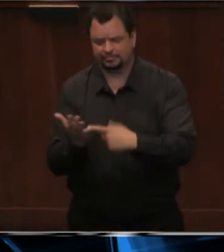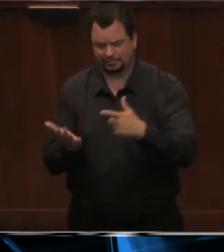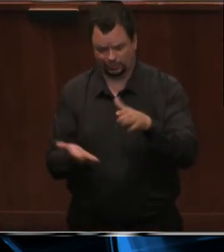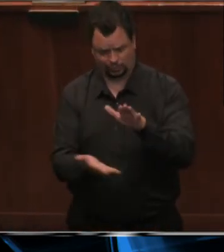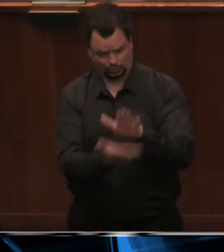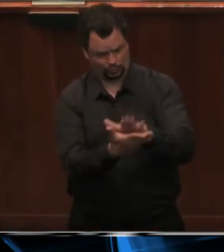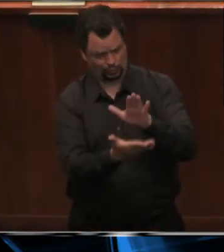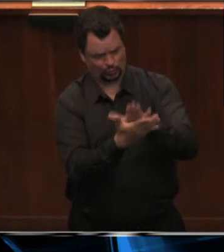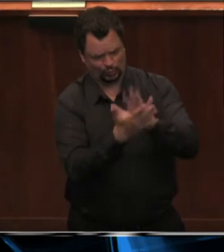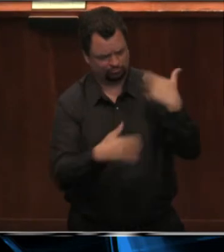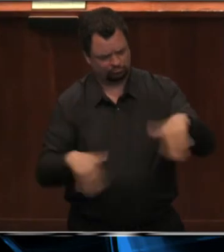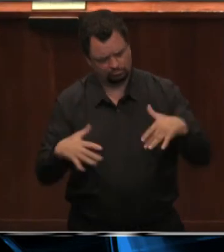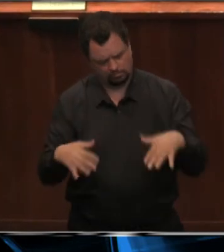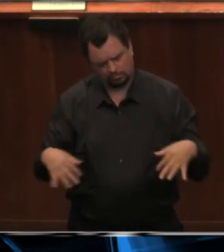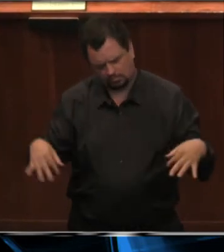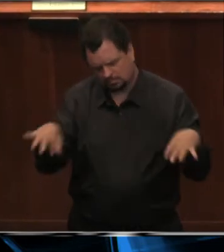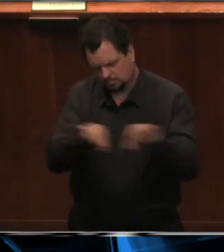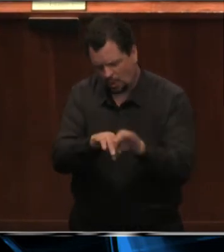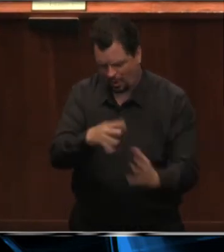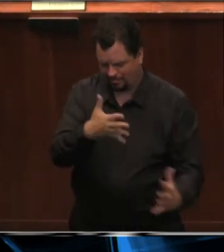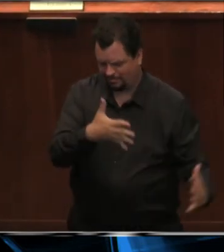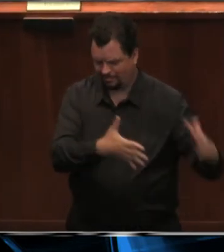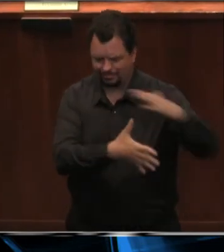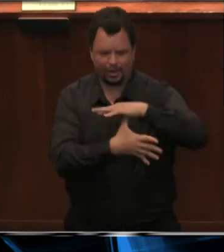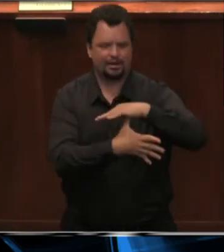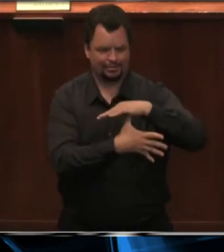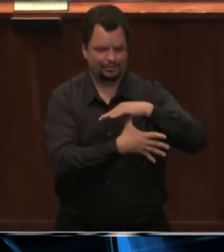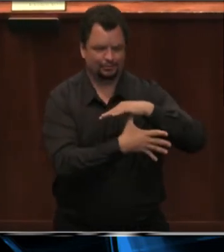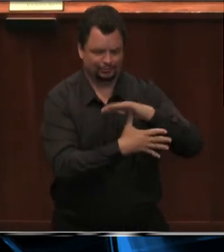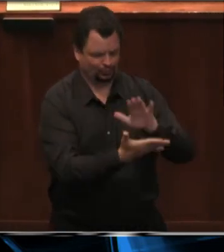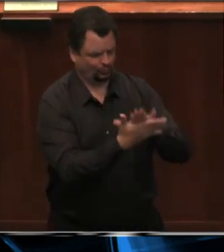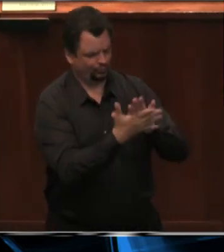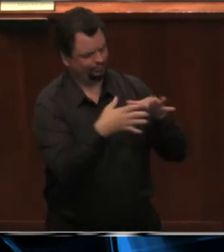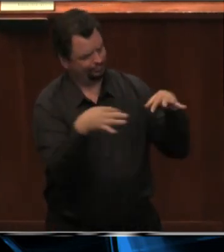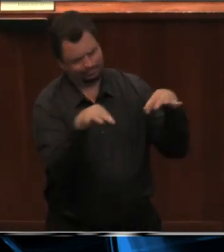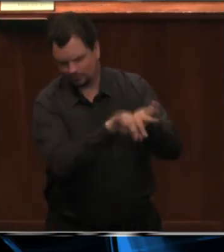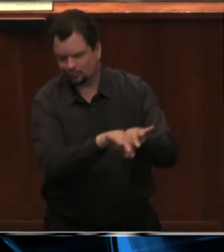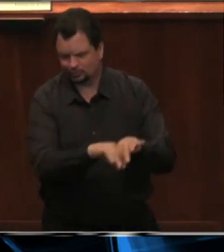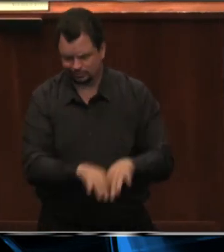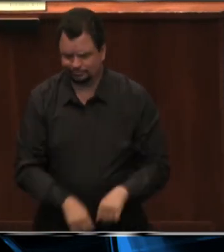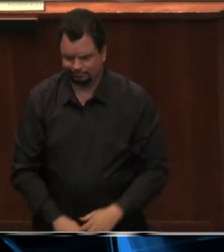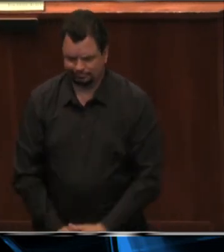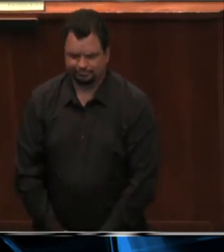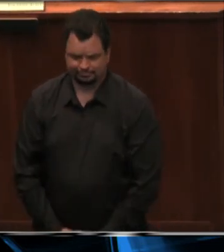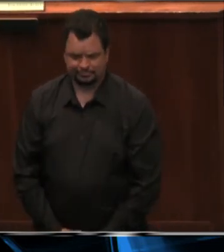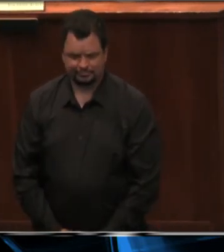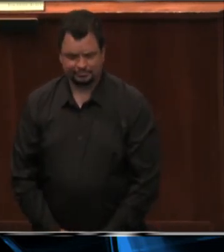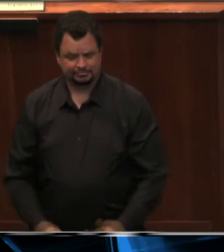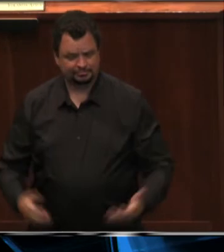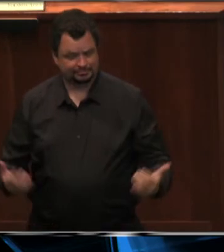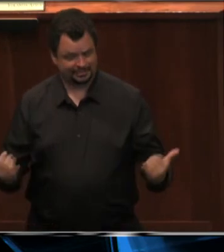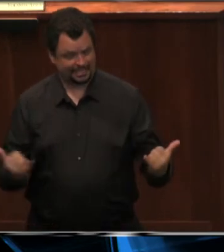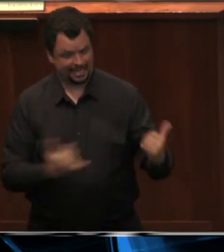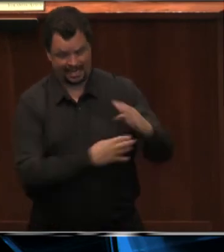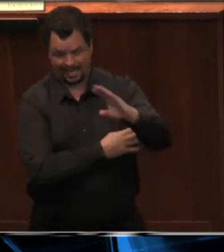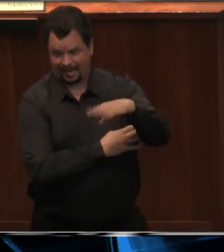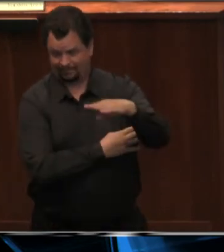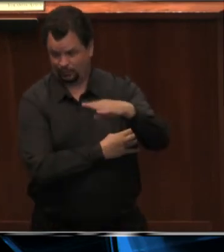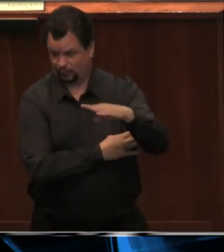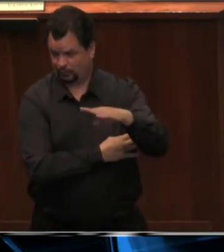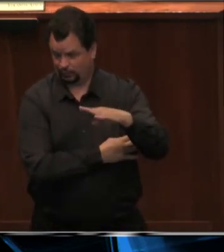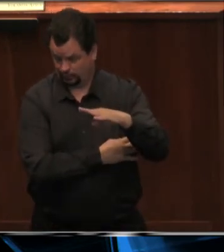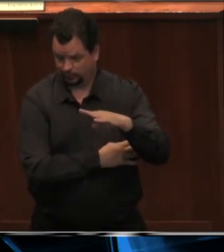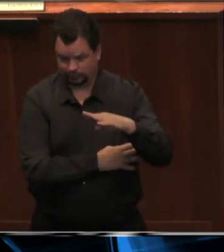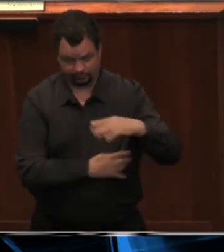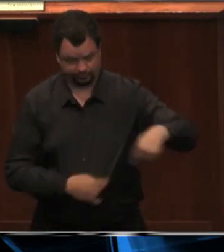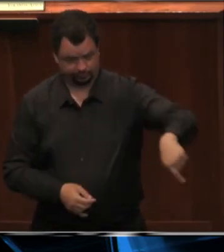department. And just this afternoon, Dr. Kelly, our deputy medical director, is meeting with superintendents in a meeting,